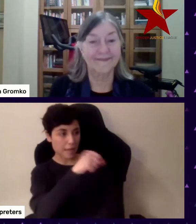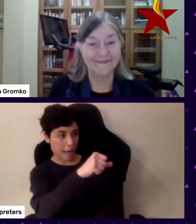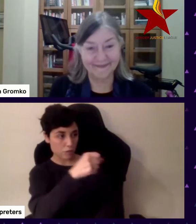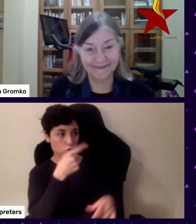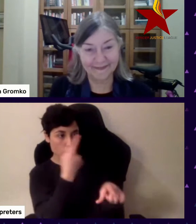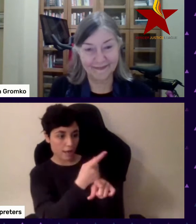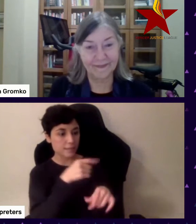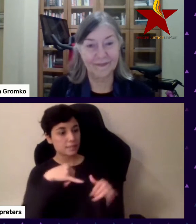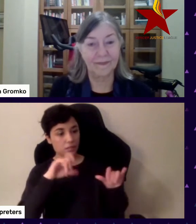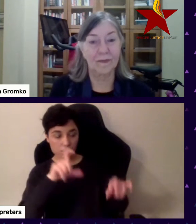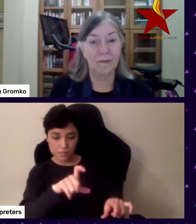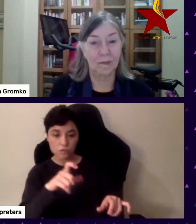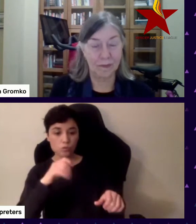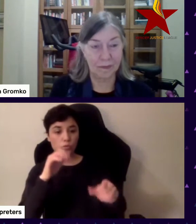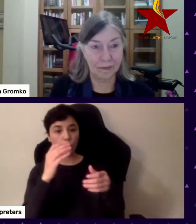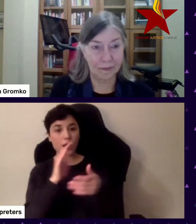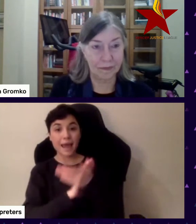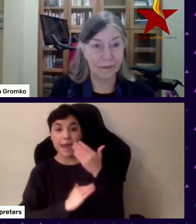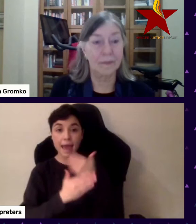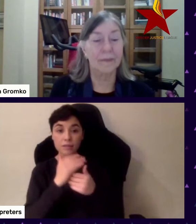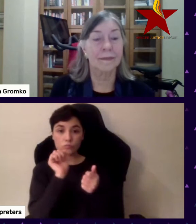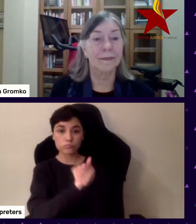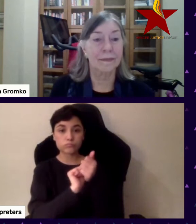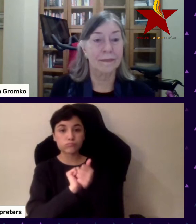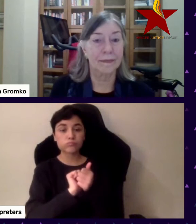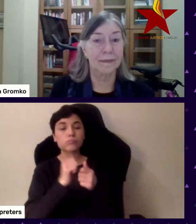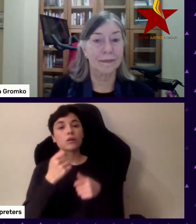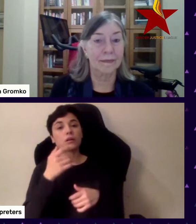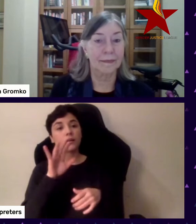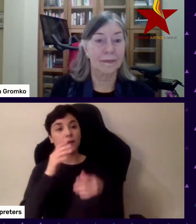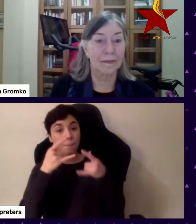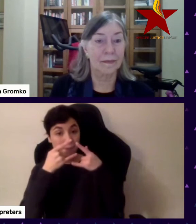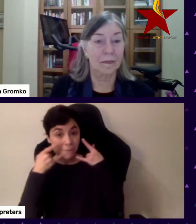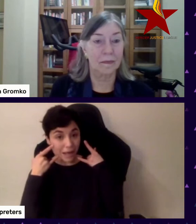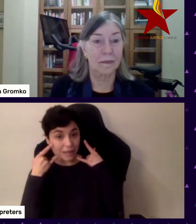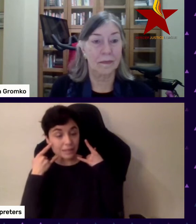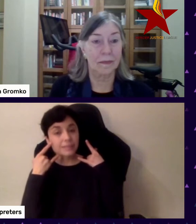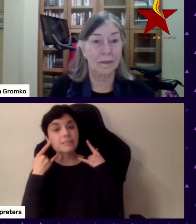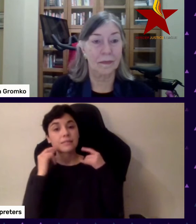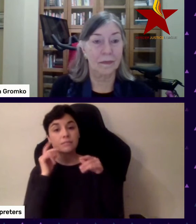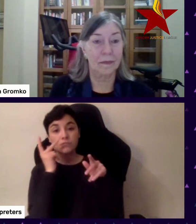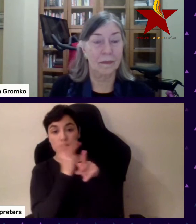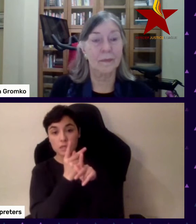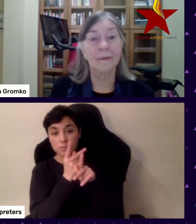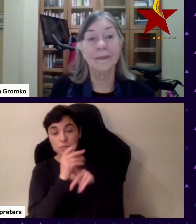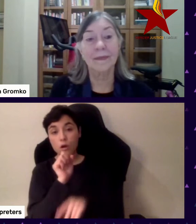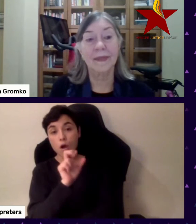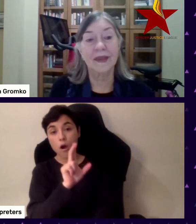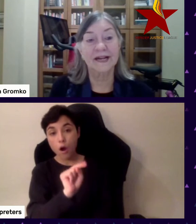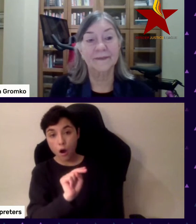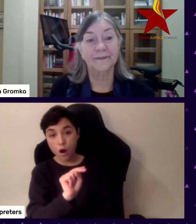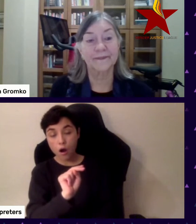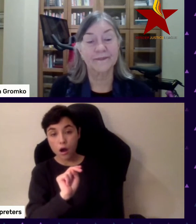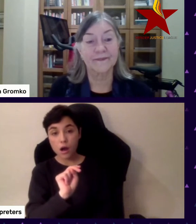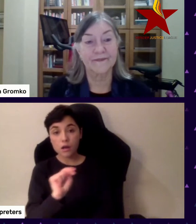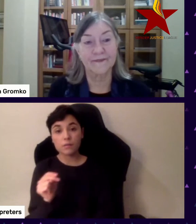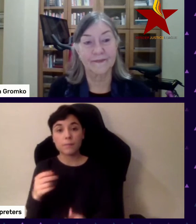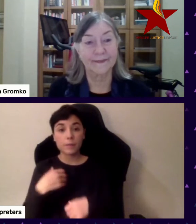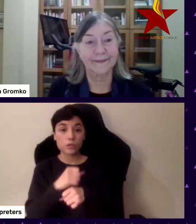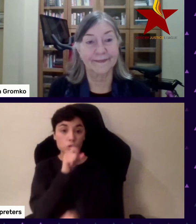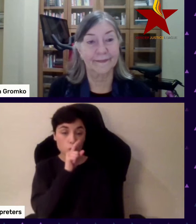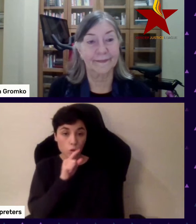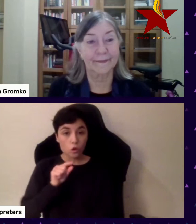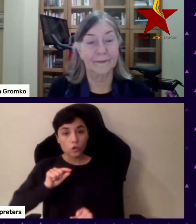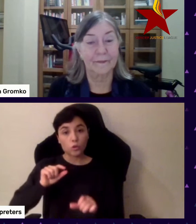keep washing your hands, keep wearing your mask, stay in your bubble. Although there was something last week